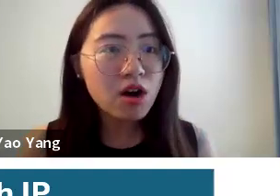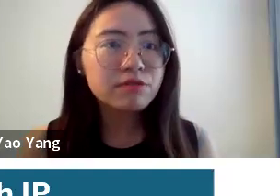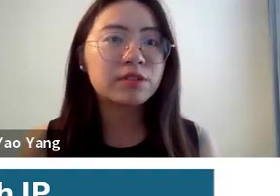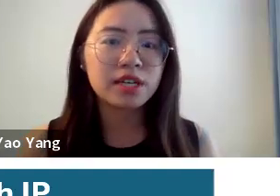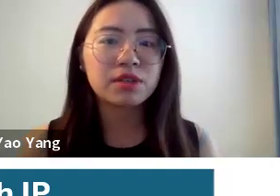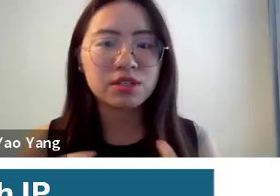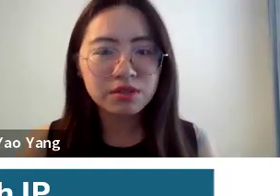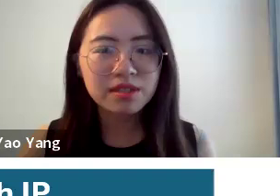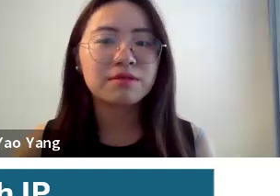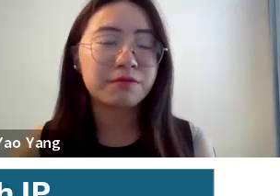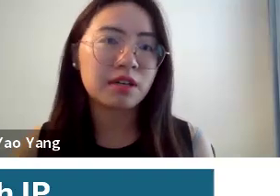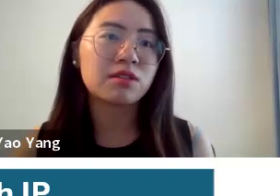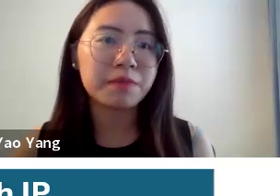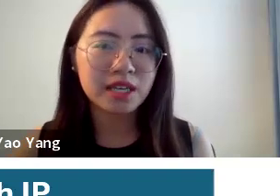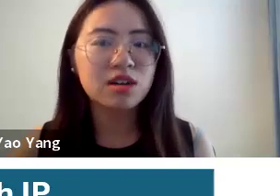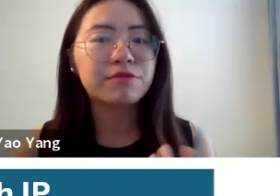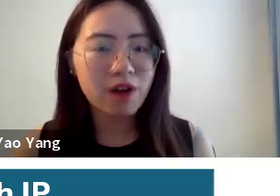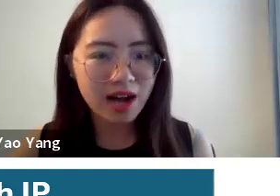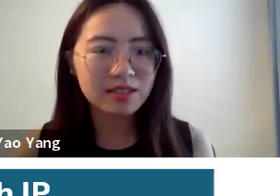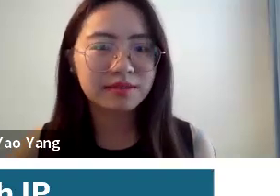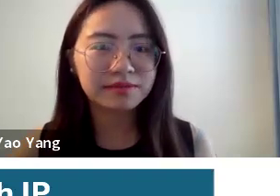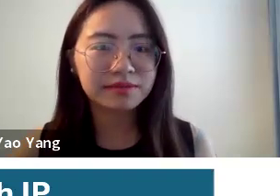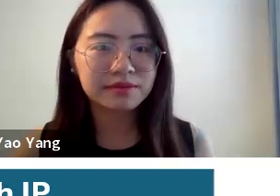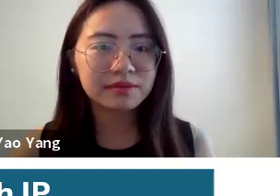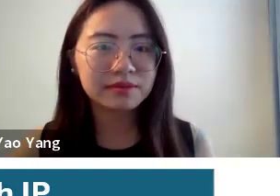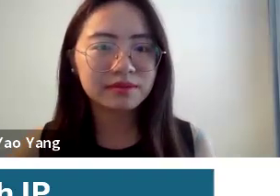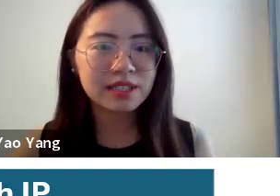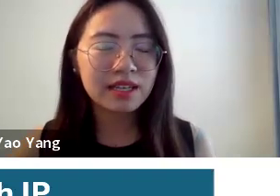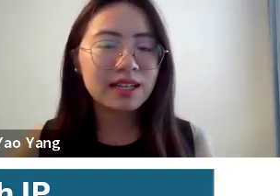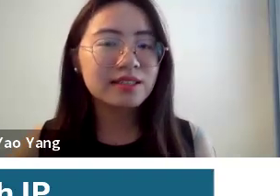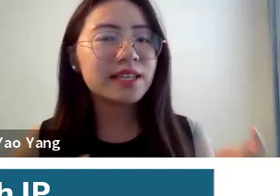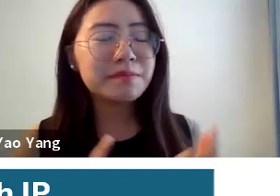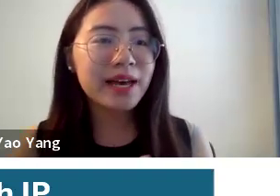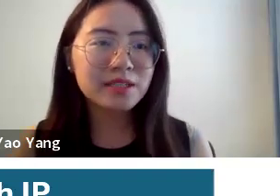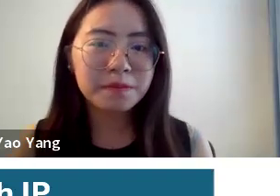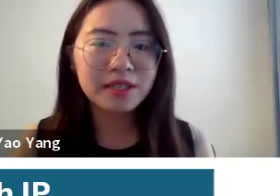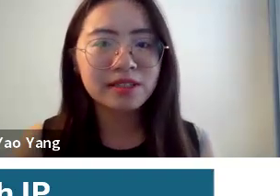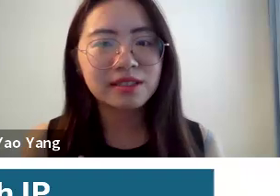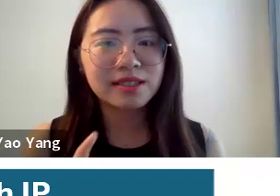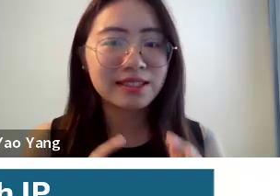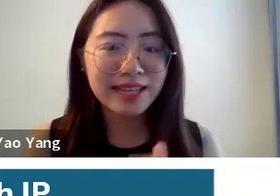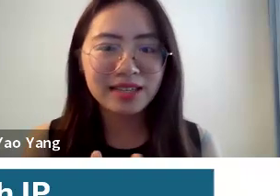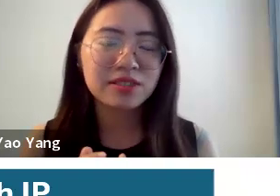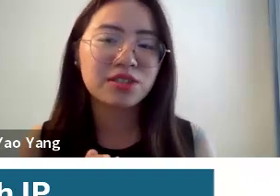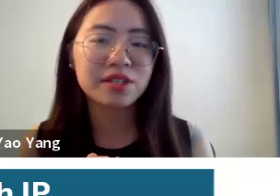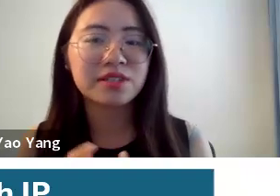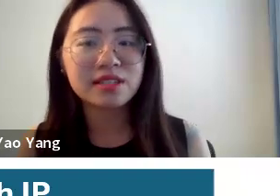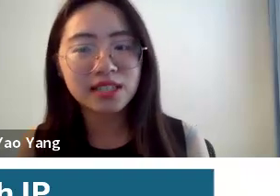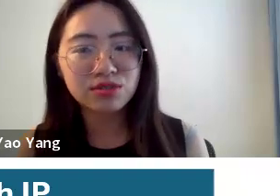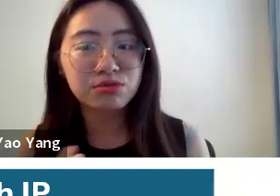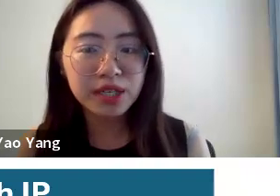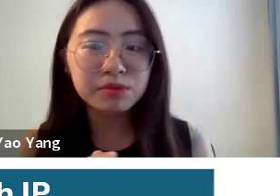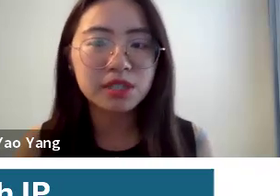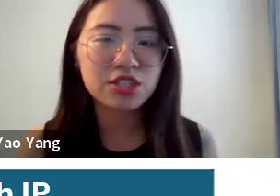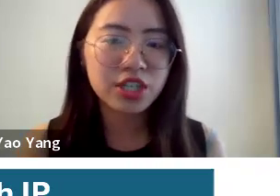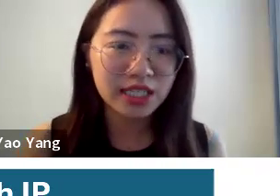that's powerful in reducing the fear of being a fraud. The impact pillar connects students'